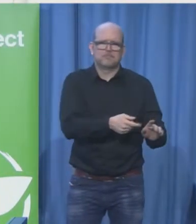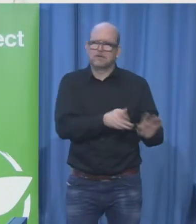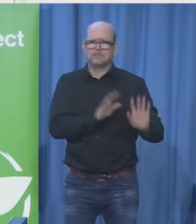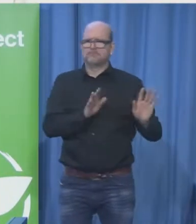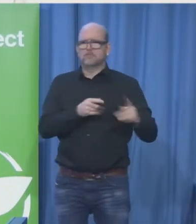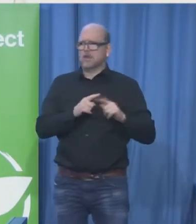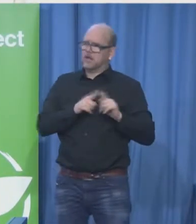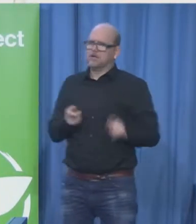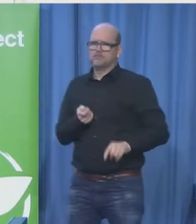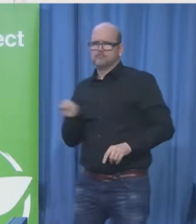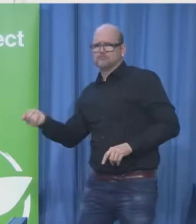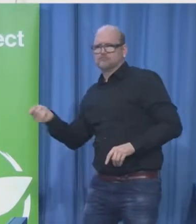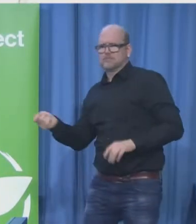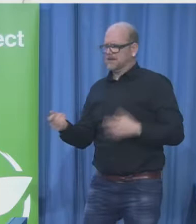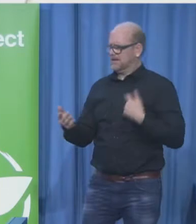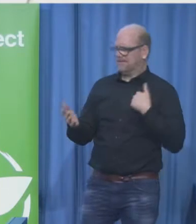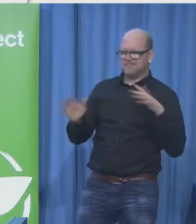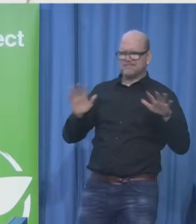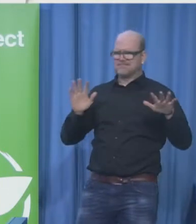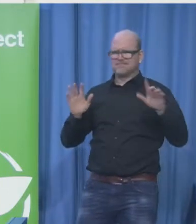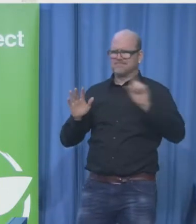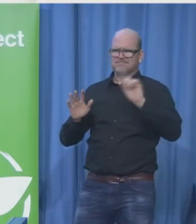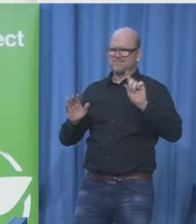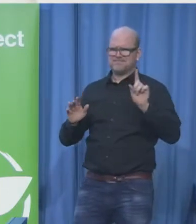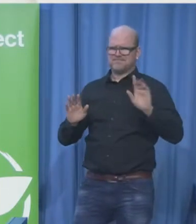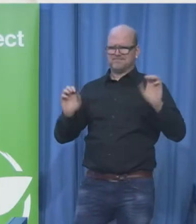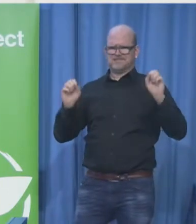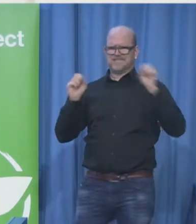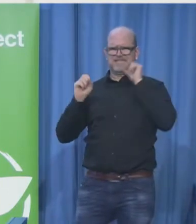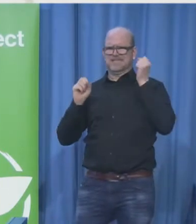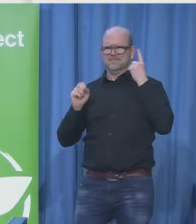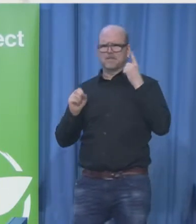for a child? No.